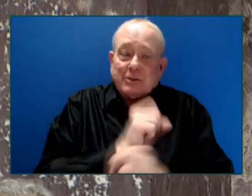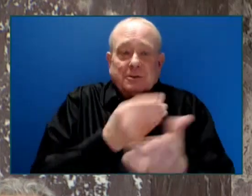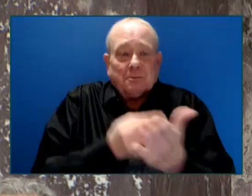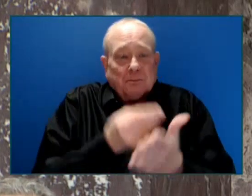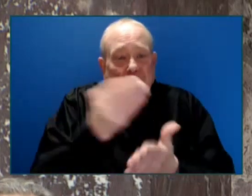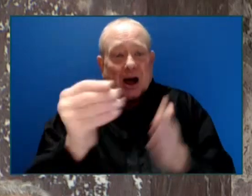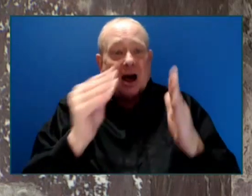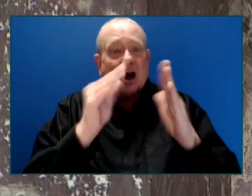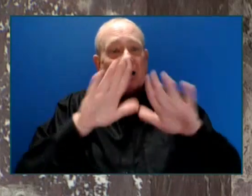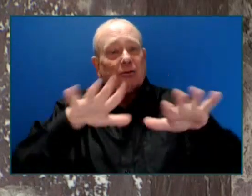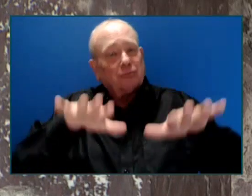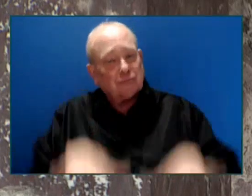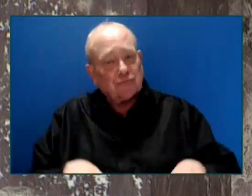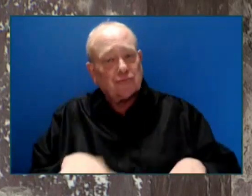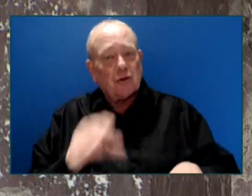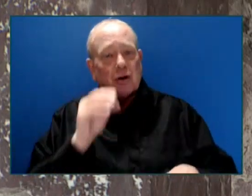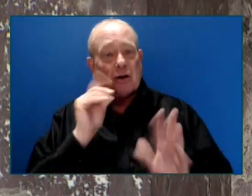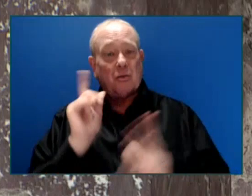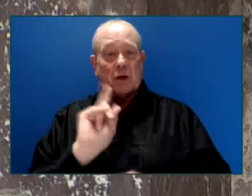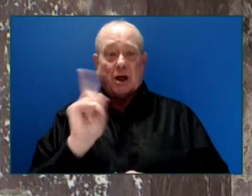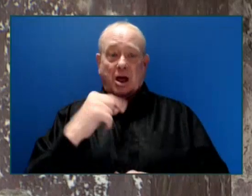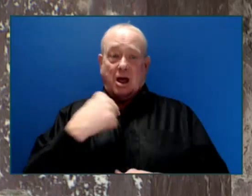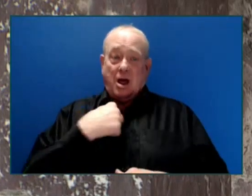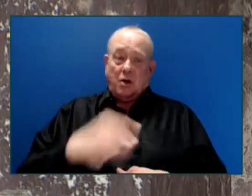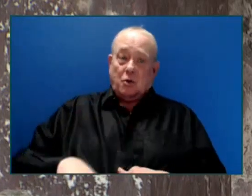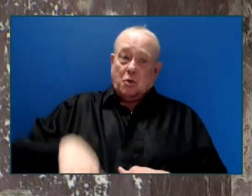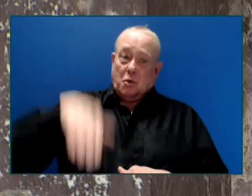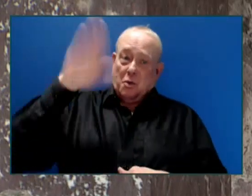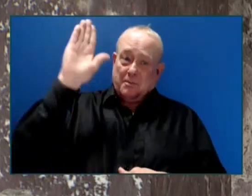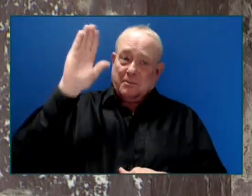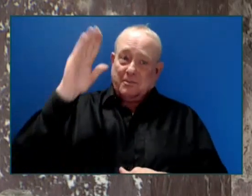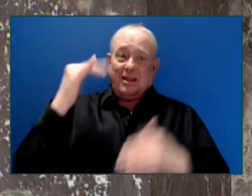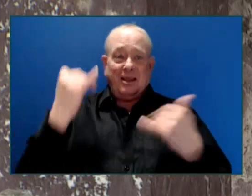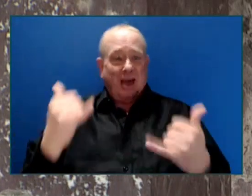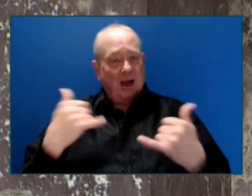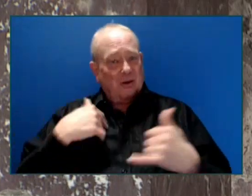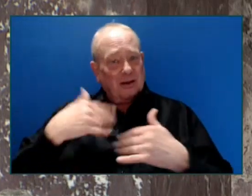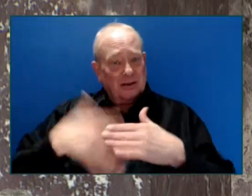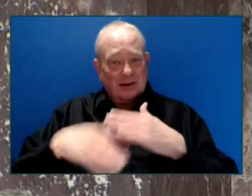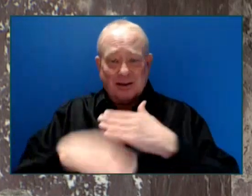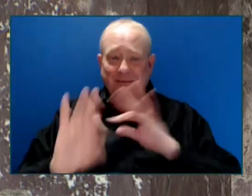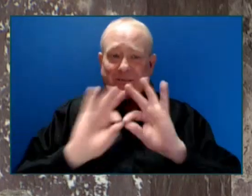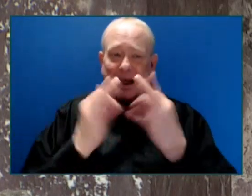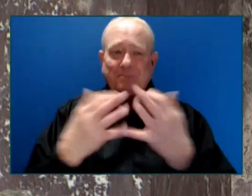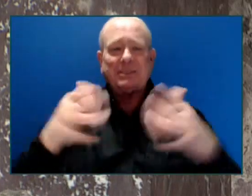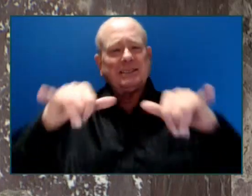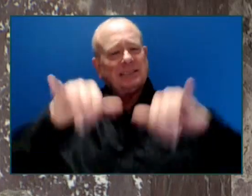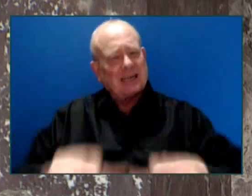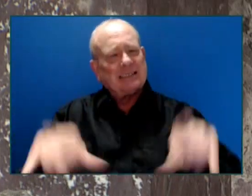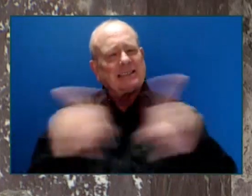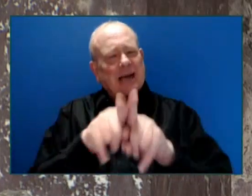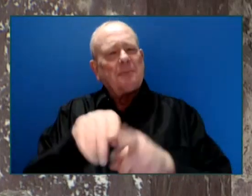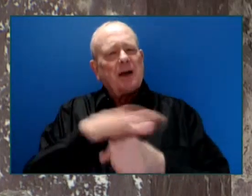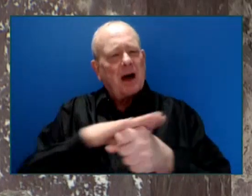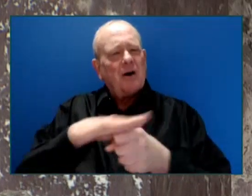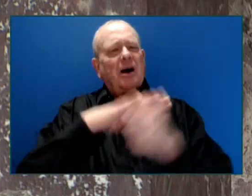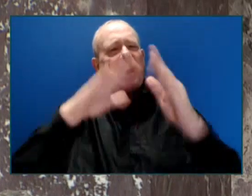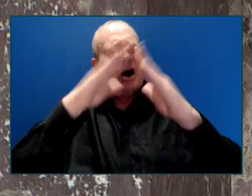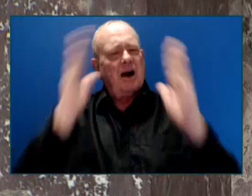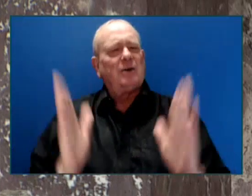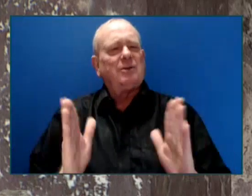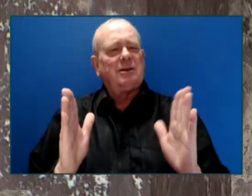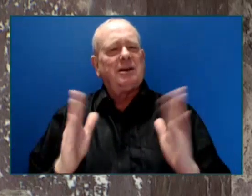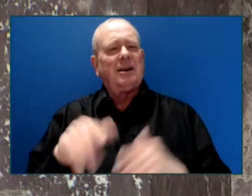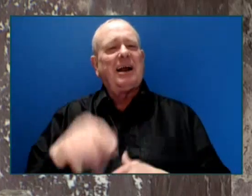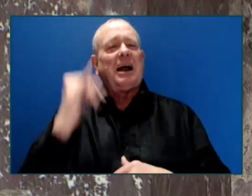same neighborhood that they grew up in, Honourable Speaker. That's what we're talking about here, Honourable Speaker. When a house is torn down, and if it's only a house that's built,